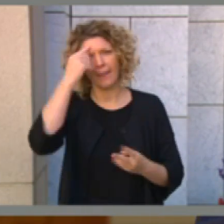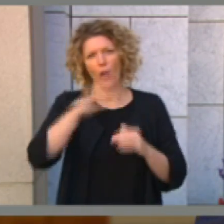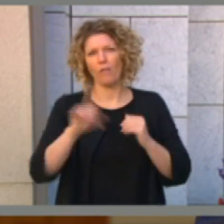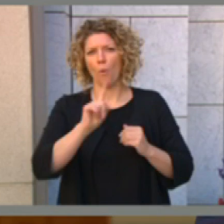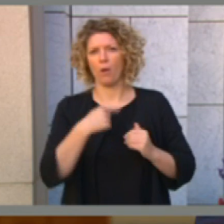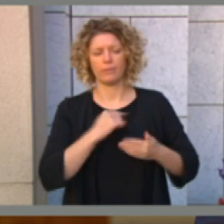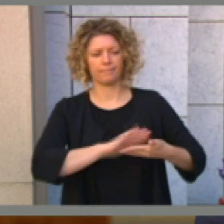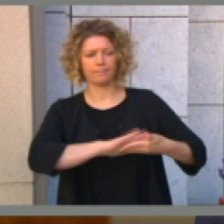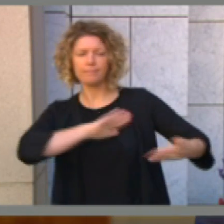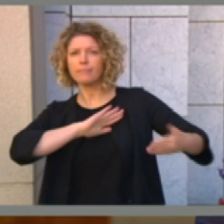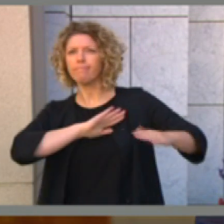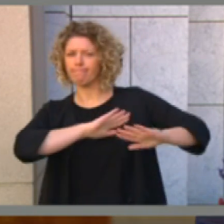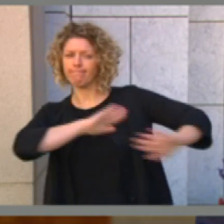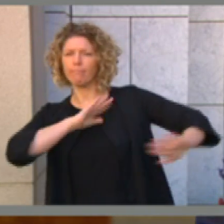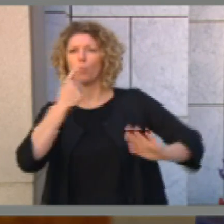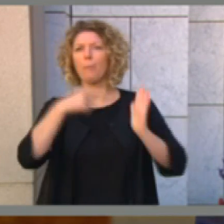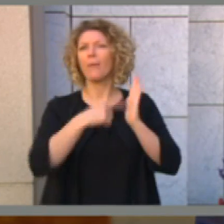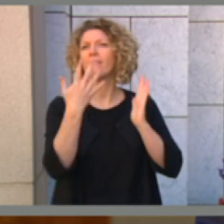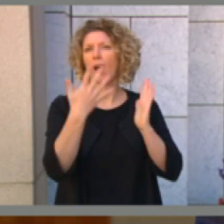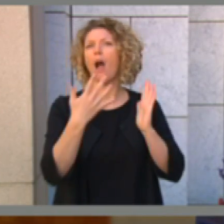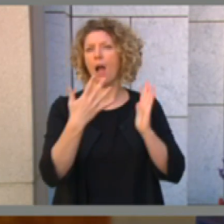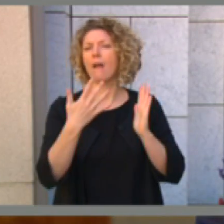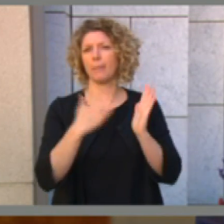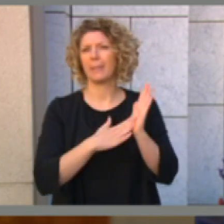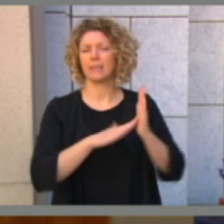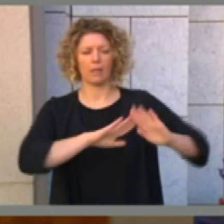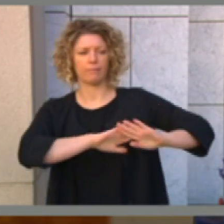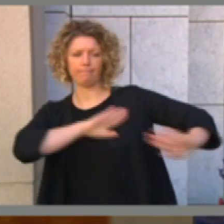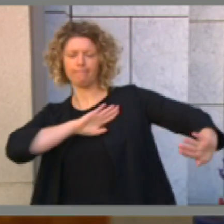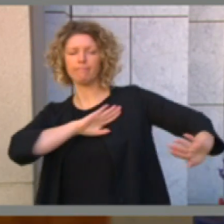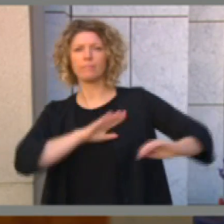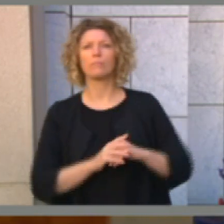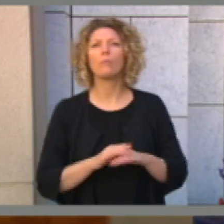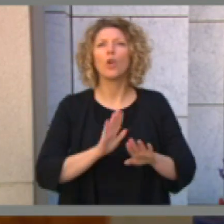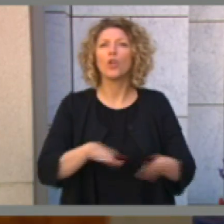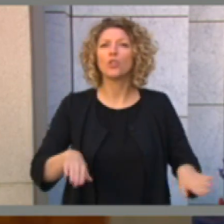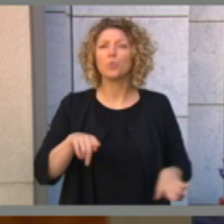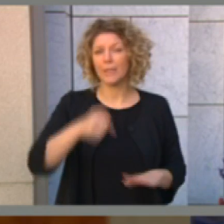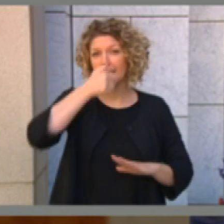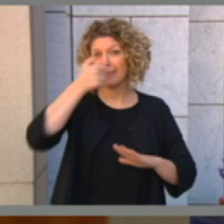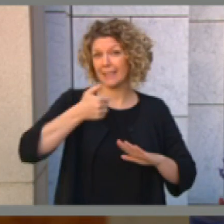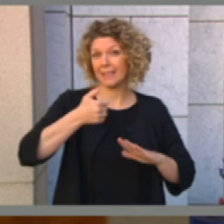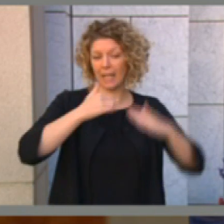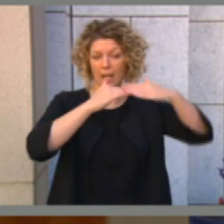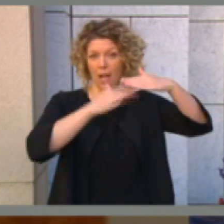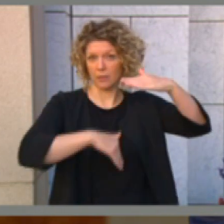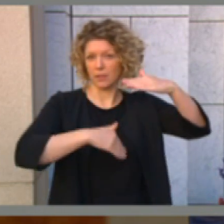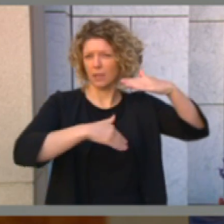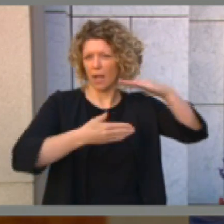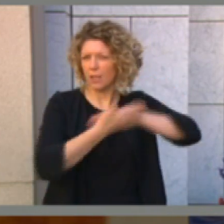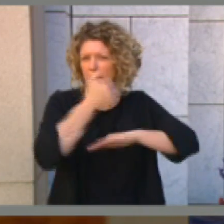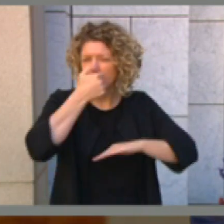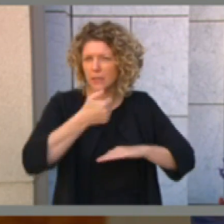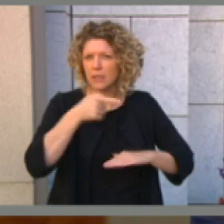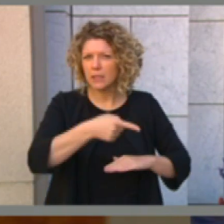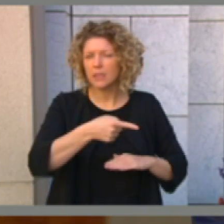distancing where possible, including maintaining the distance of 1.5 metres. Children aged 16 years or less should be